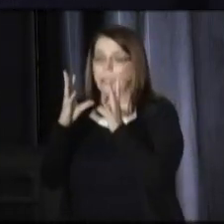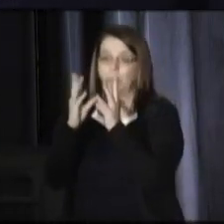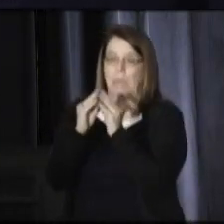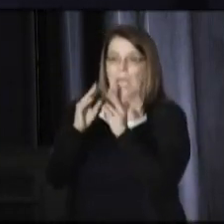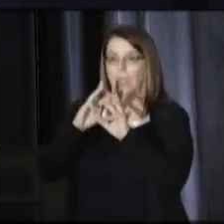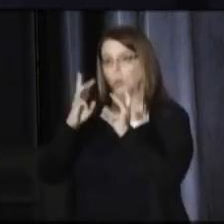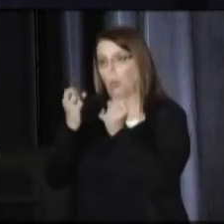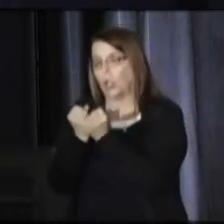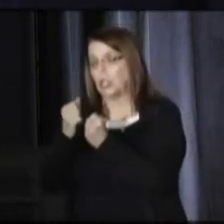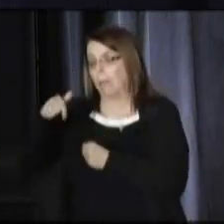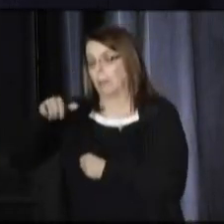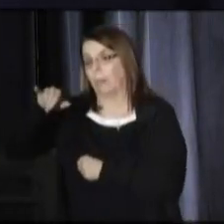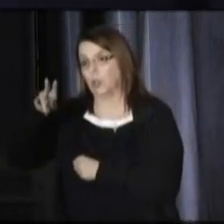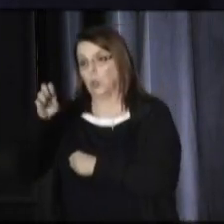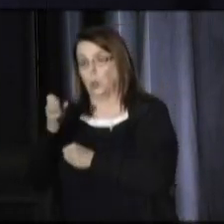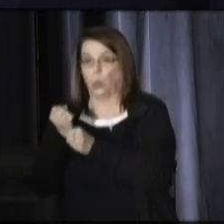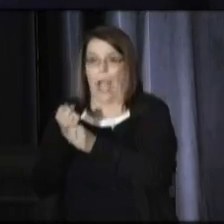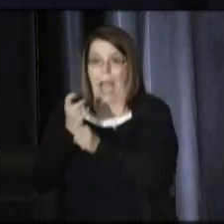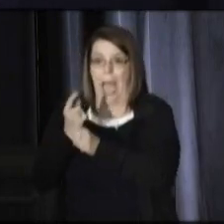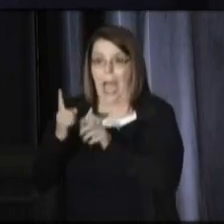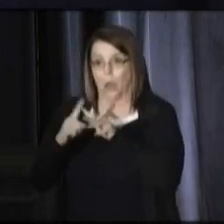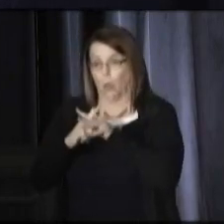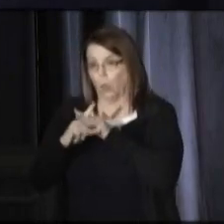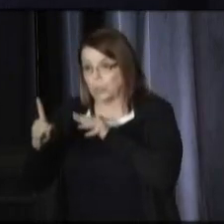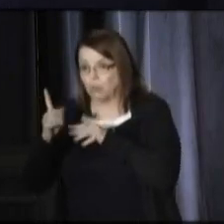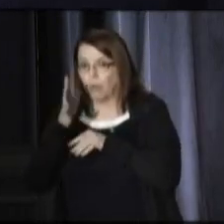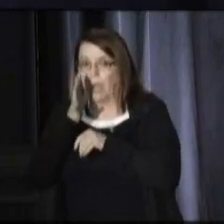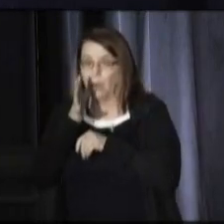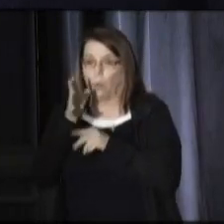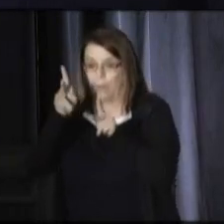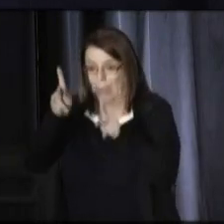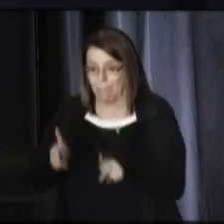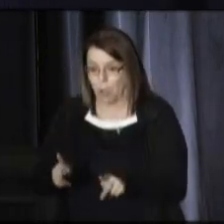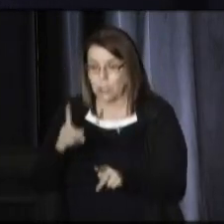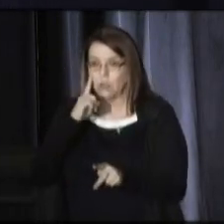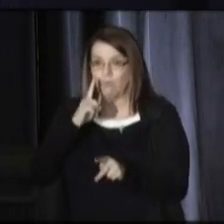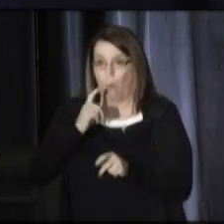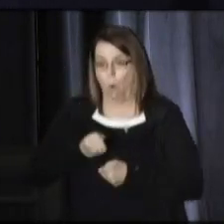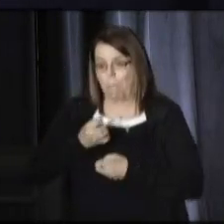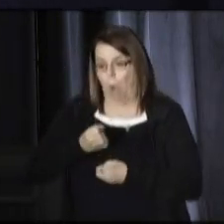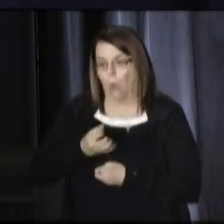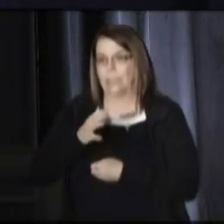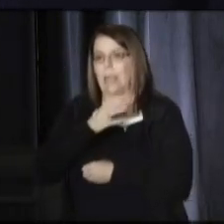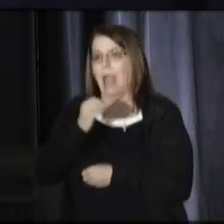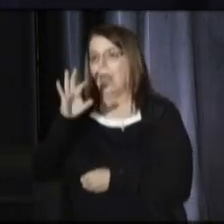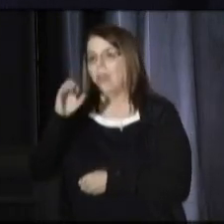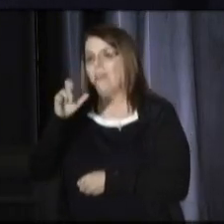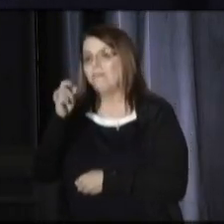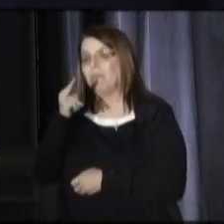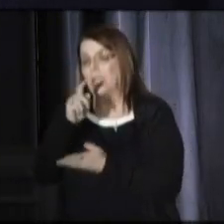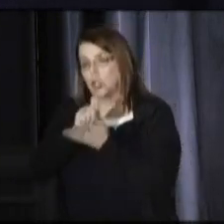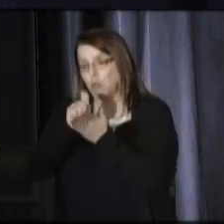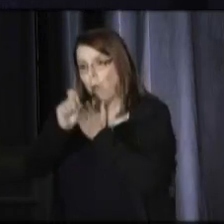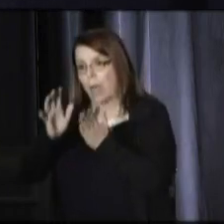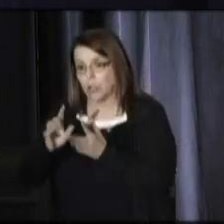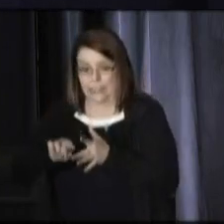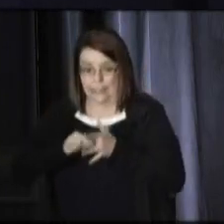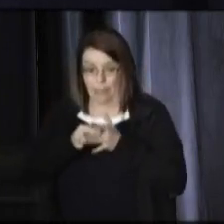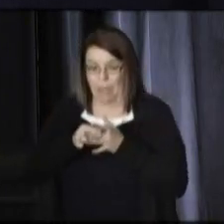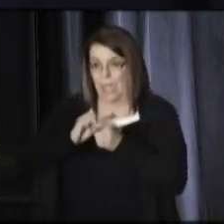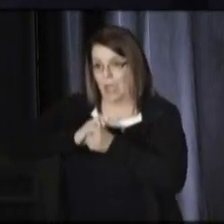over 290 books since Kundiman's inception, a radical transformation in the literary landscape. We have